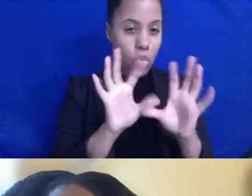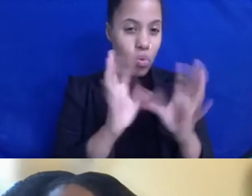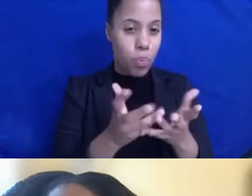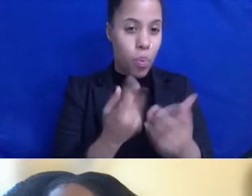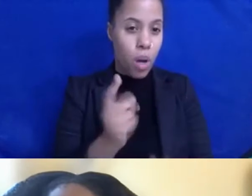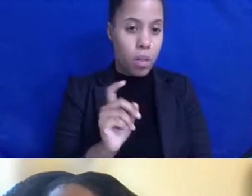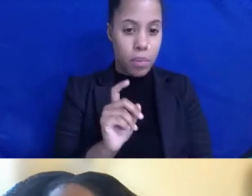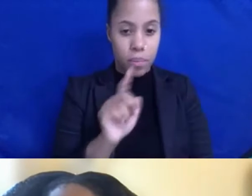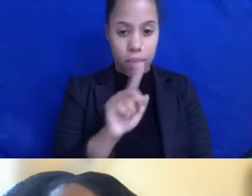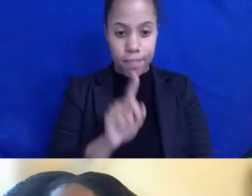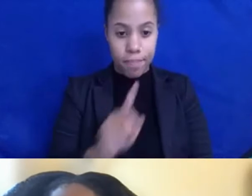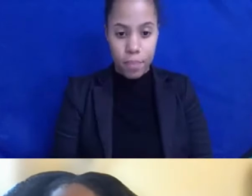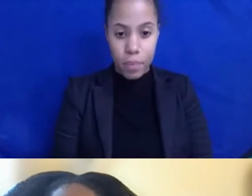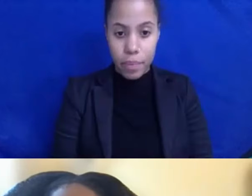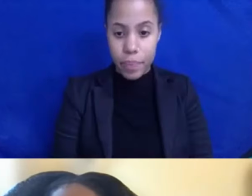The lantern laws.